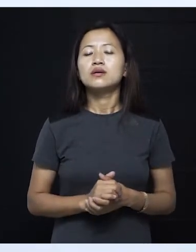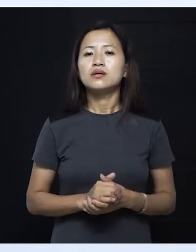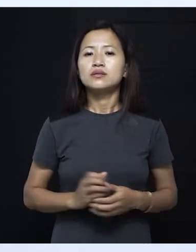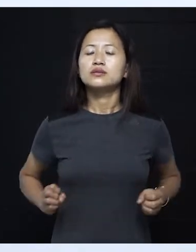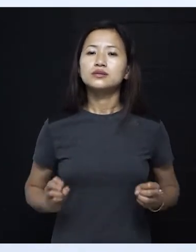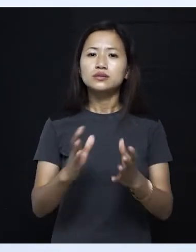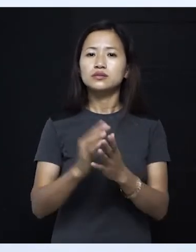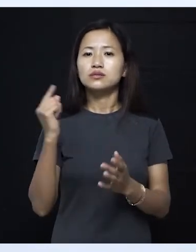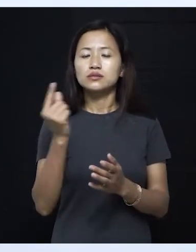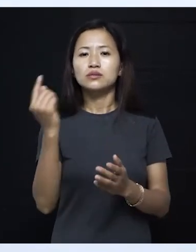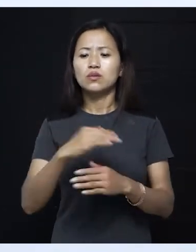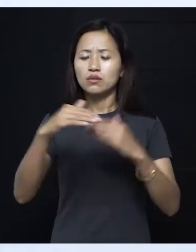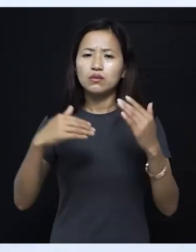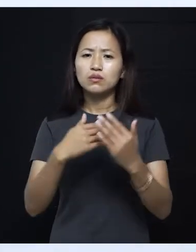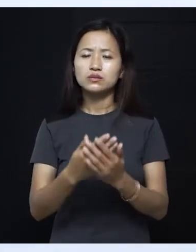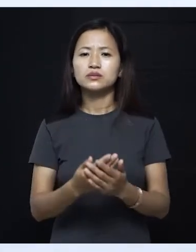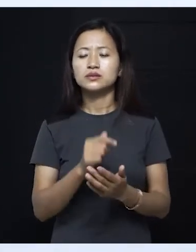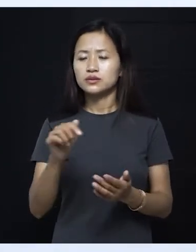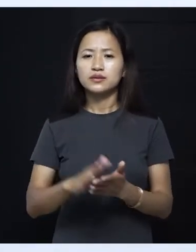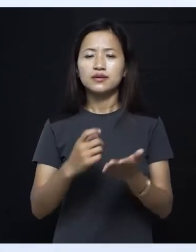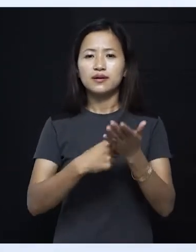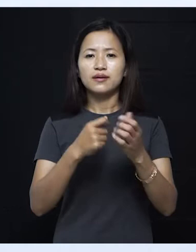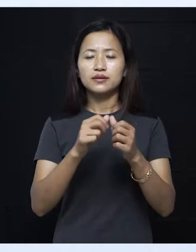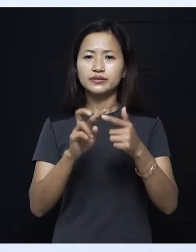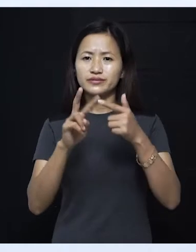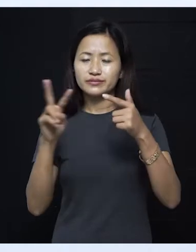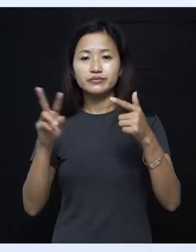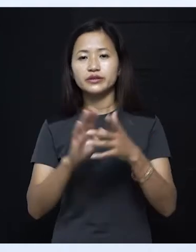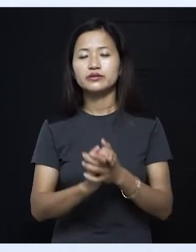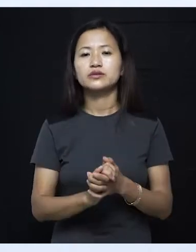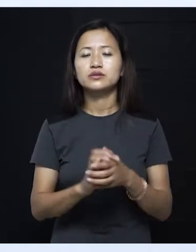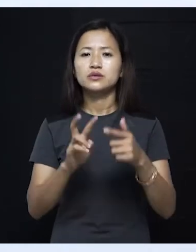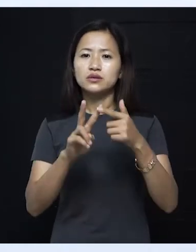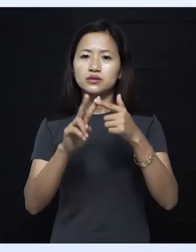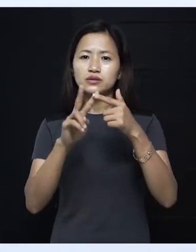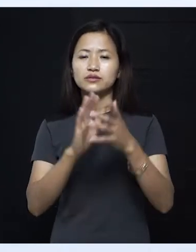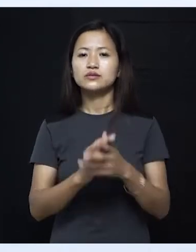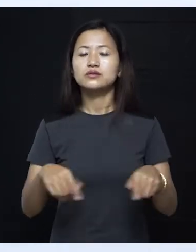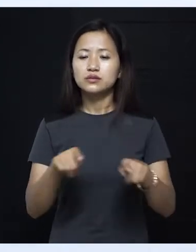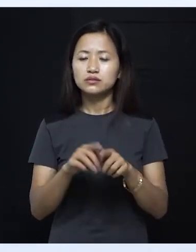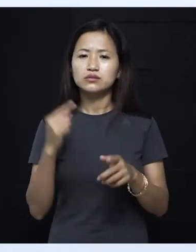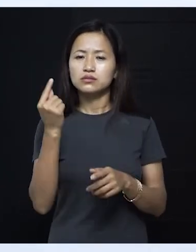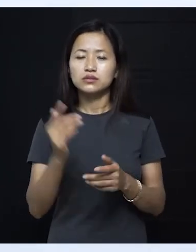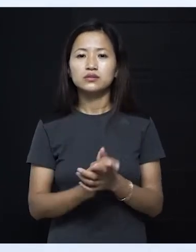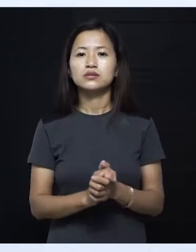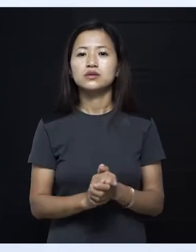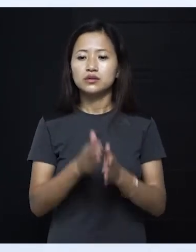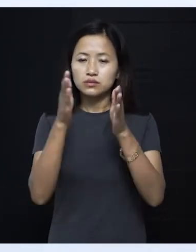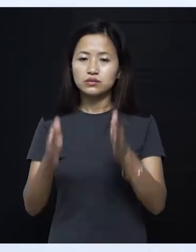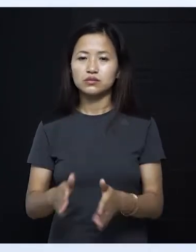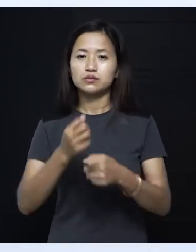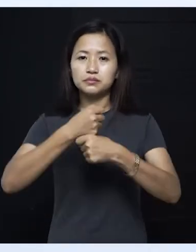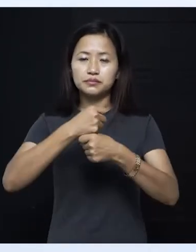they started using all these radios and televisions. Okay, radios and TVs were also used in order